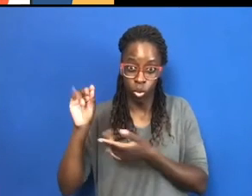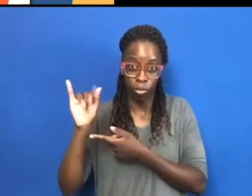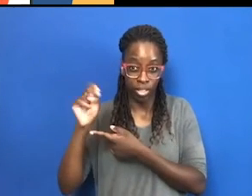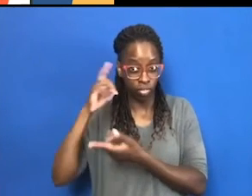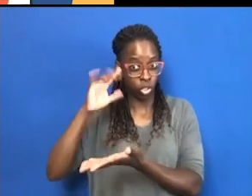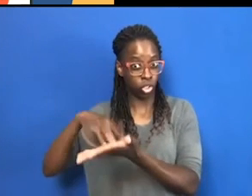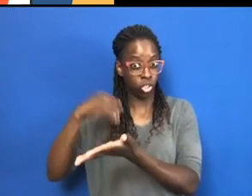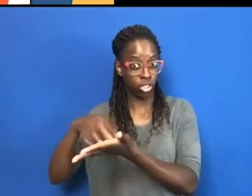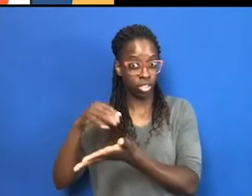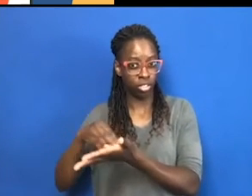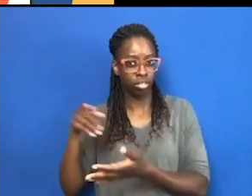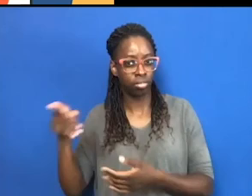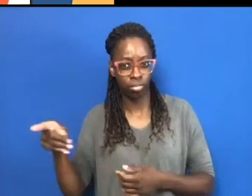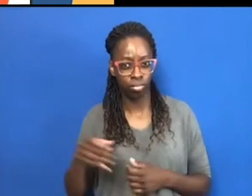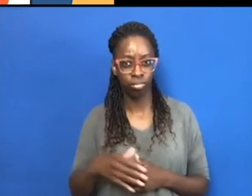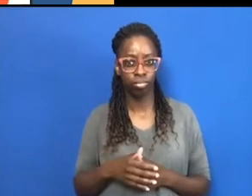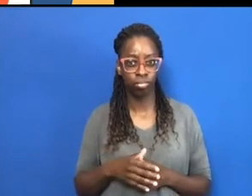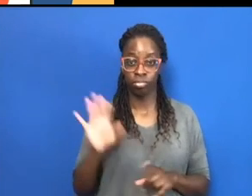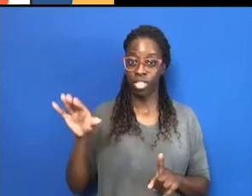domains if they do exist.